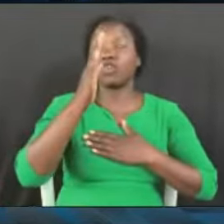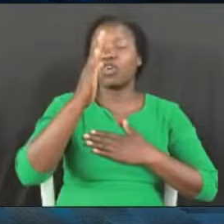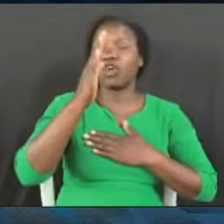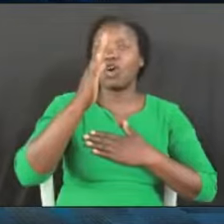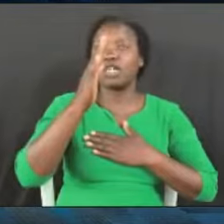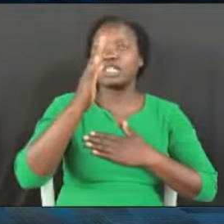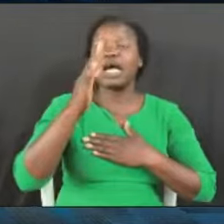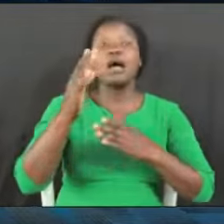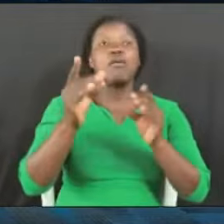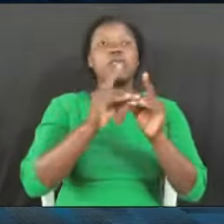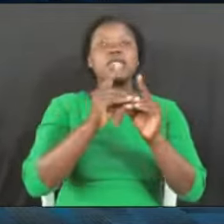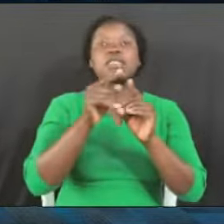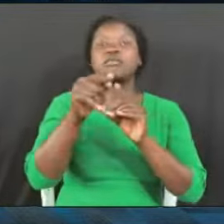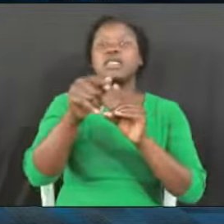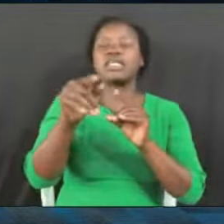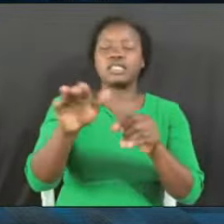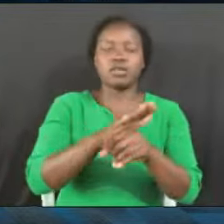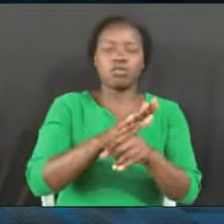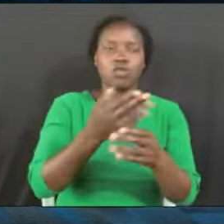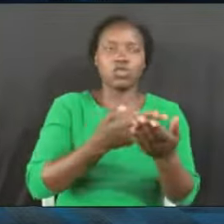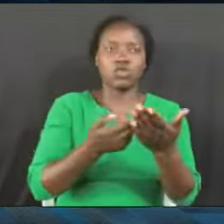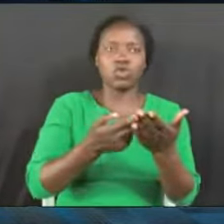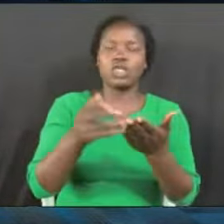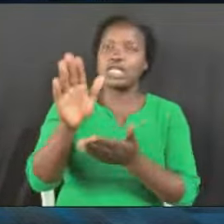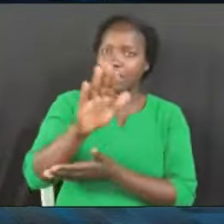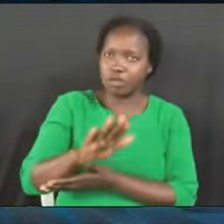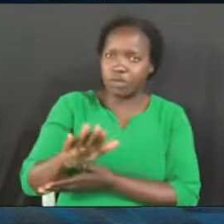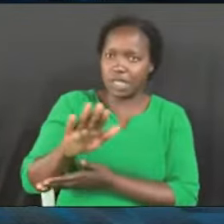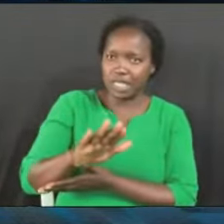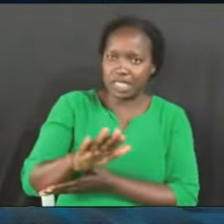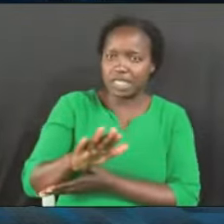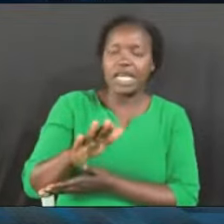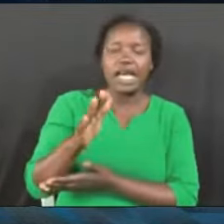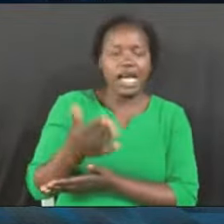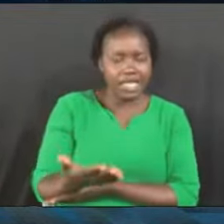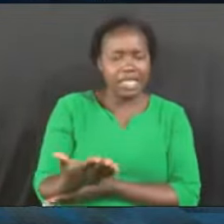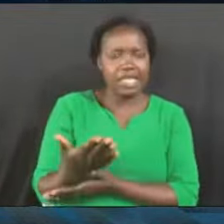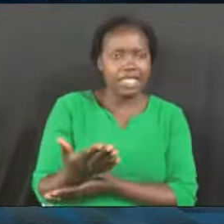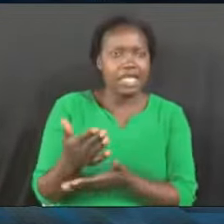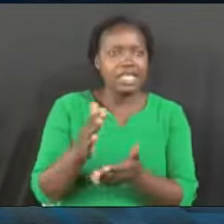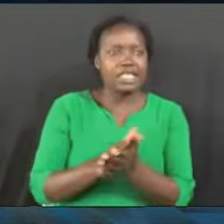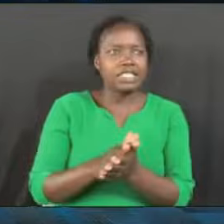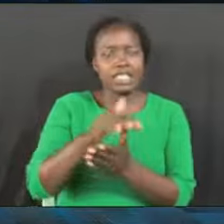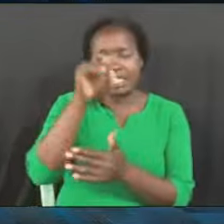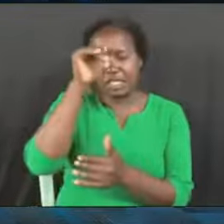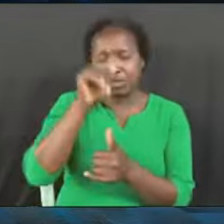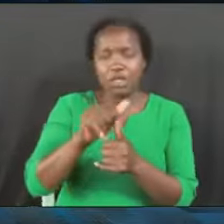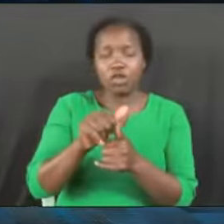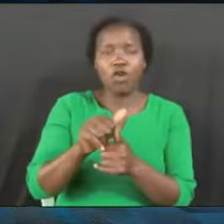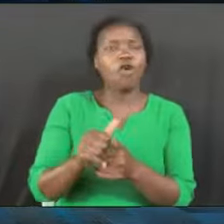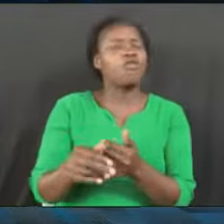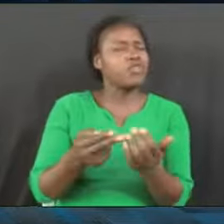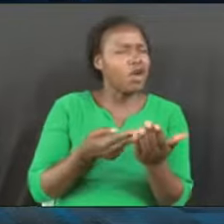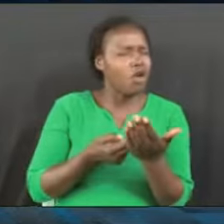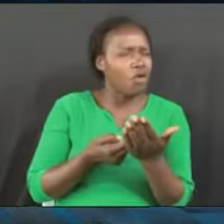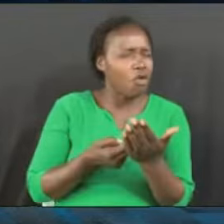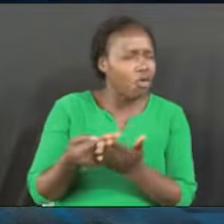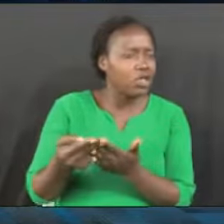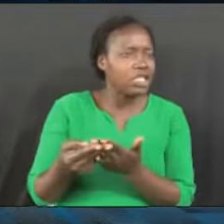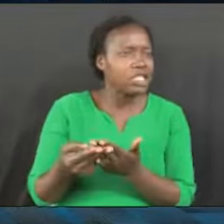met him in the most holy place, and it is a reminder of his absolute holiness,